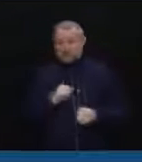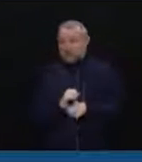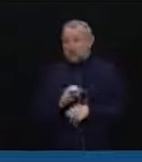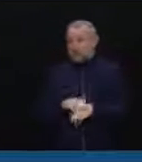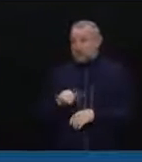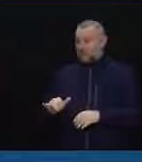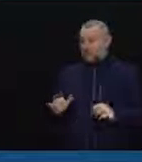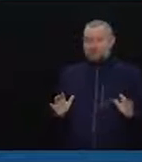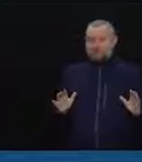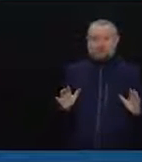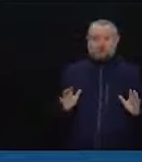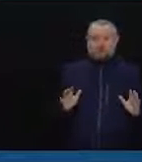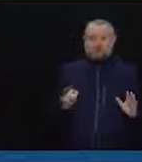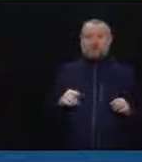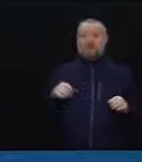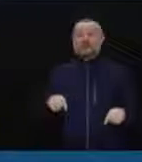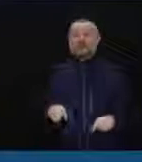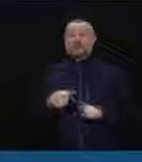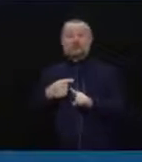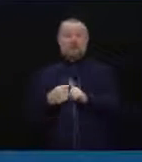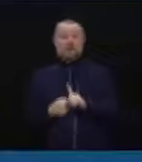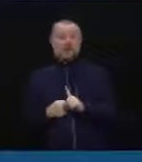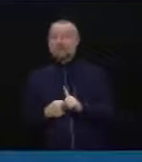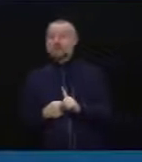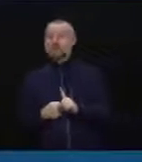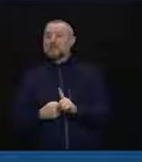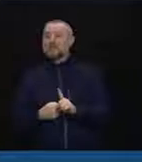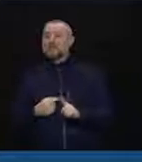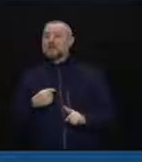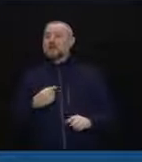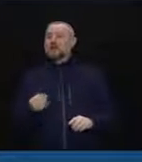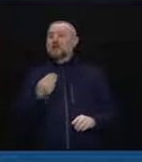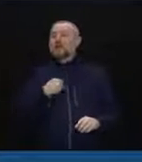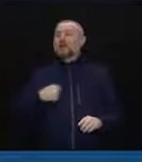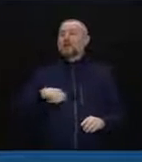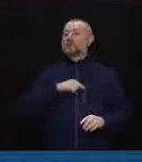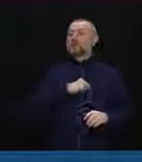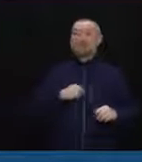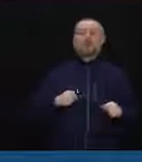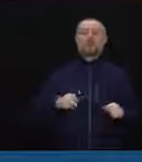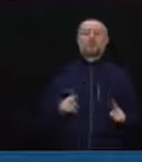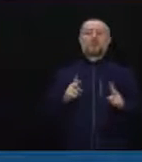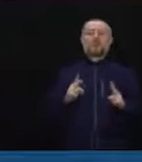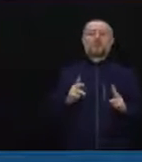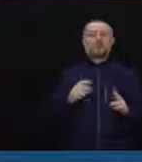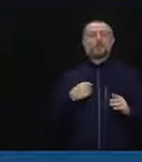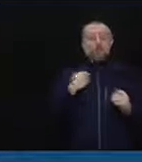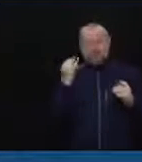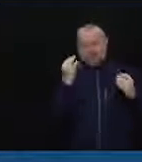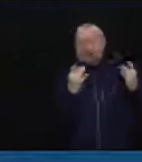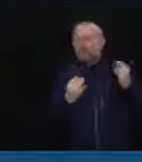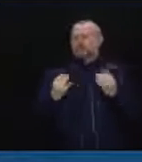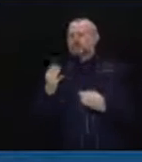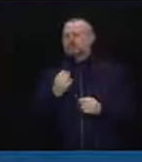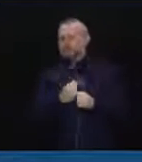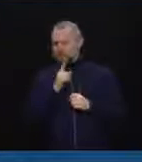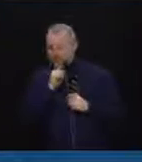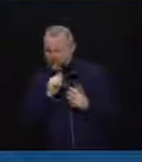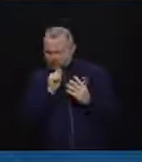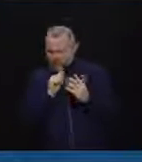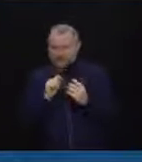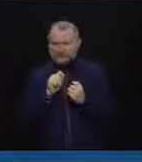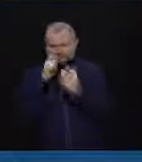This is what this month gives us, is the opportunity to really be thoughtful about all these nuances that you're